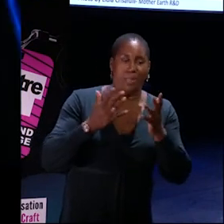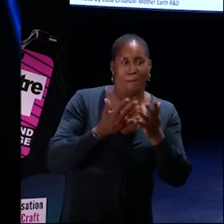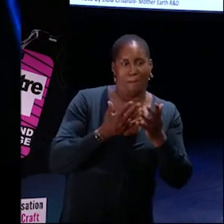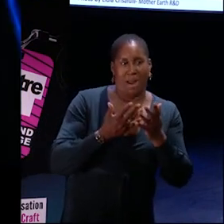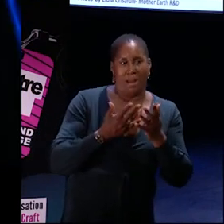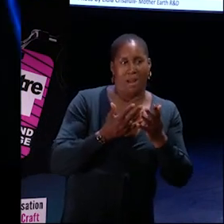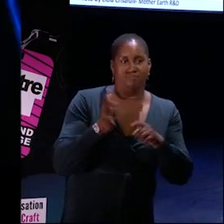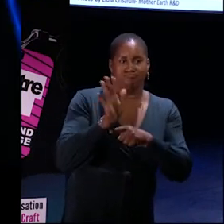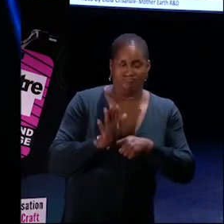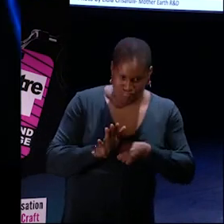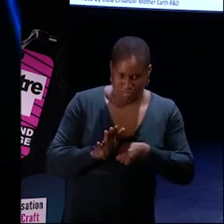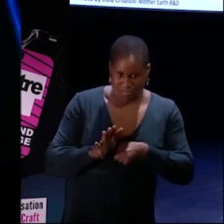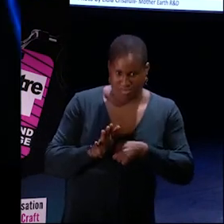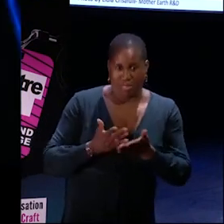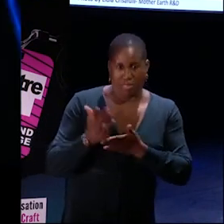digital technology.